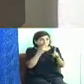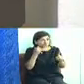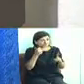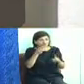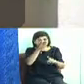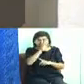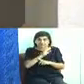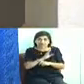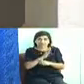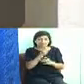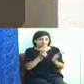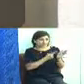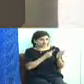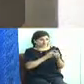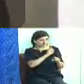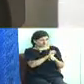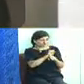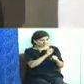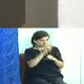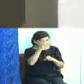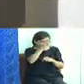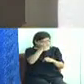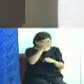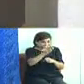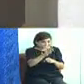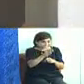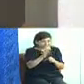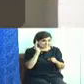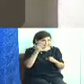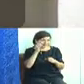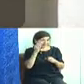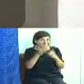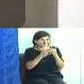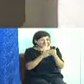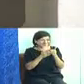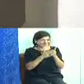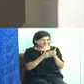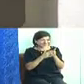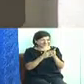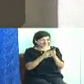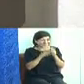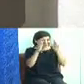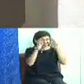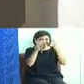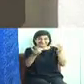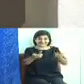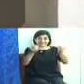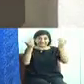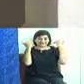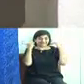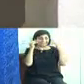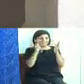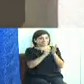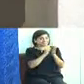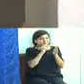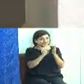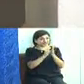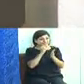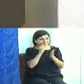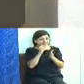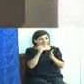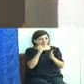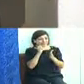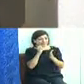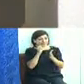the tasks before us seem almost overwhelming. But Scripture calls us to remember